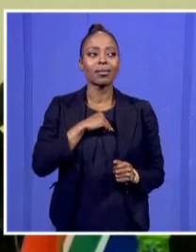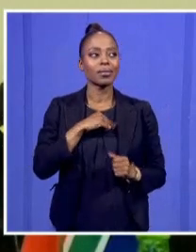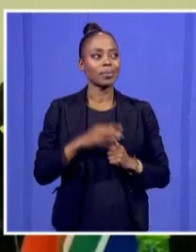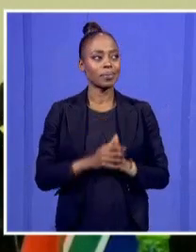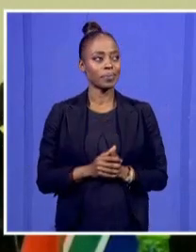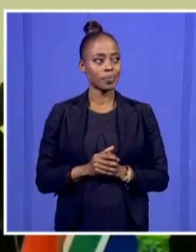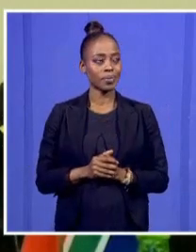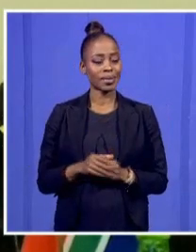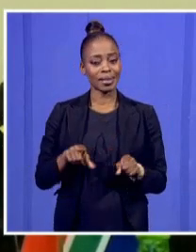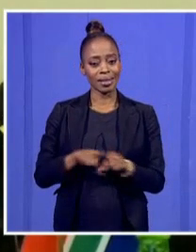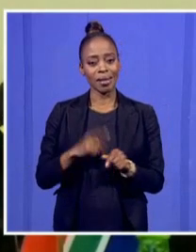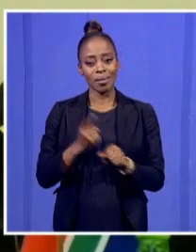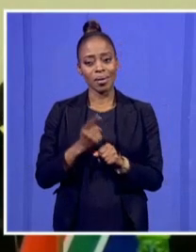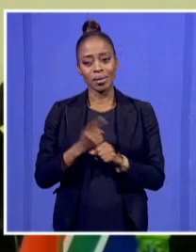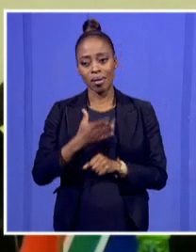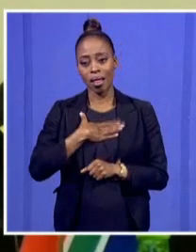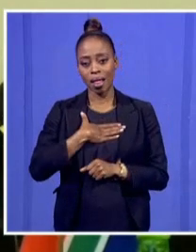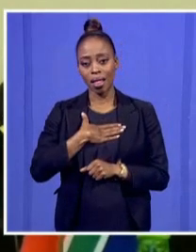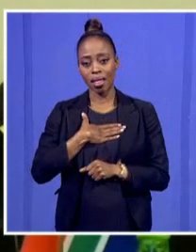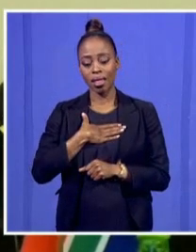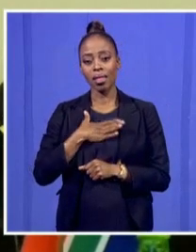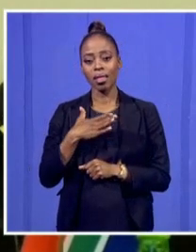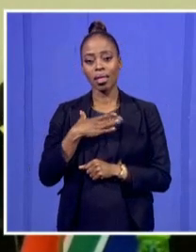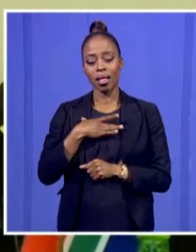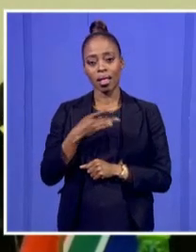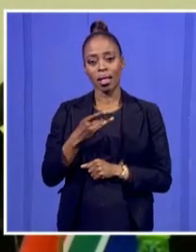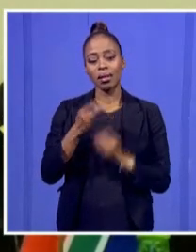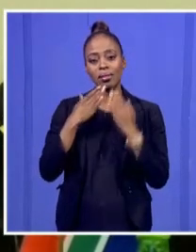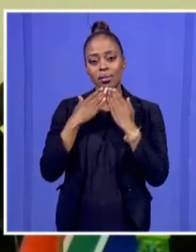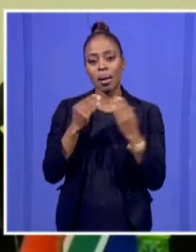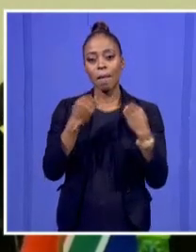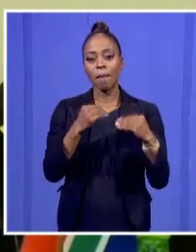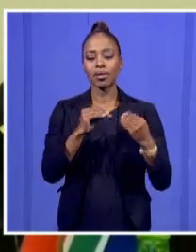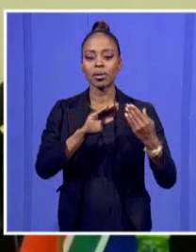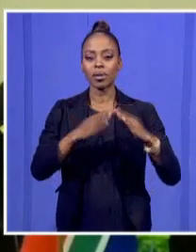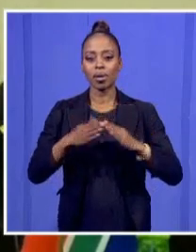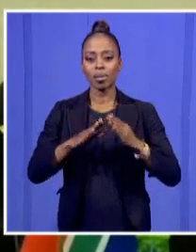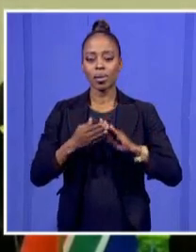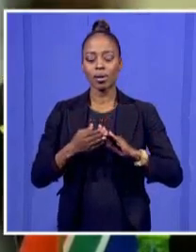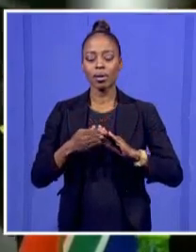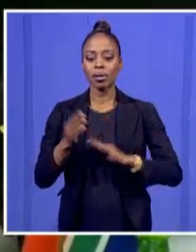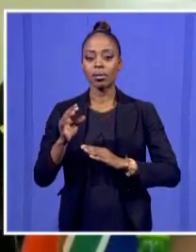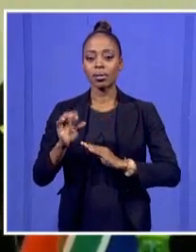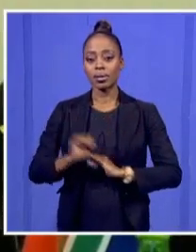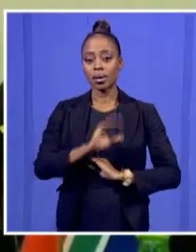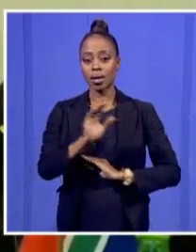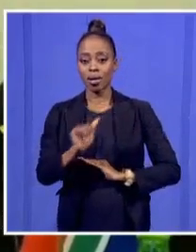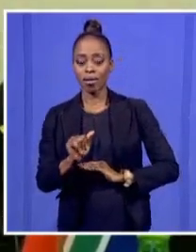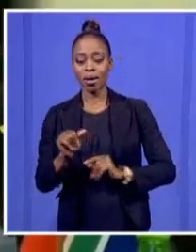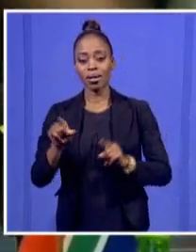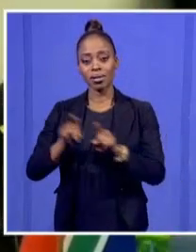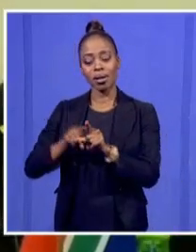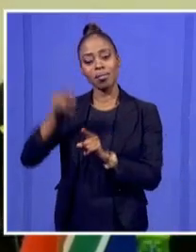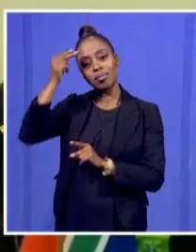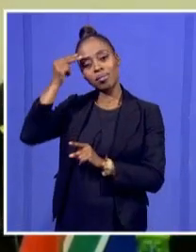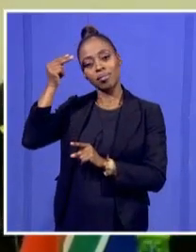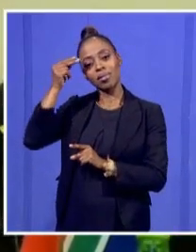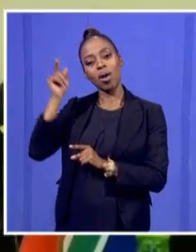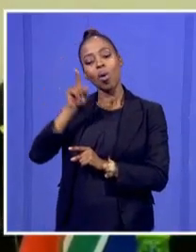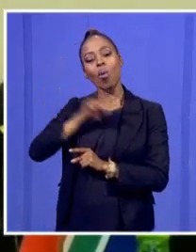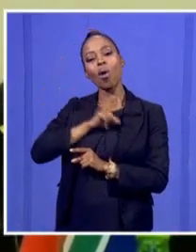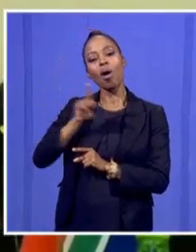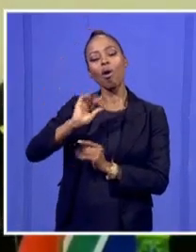I would also like to thank the business community for both South Africa and Saudi Arabia for their